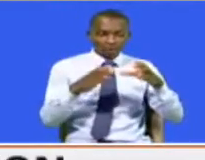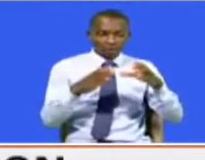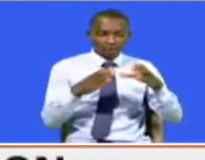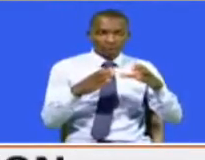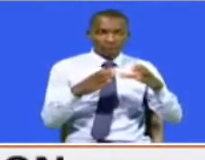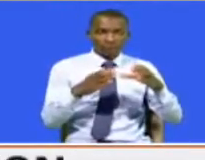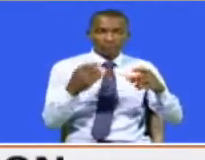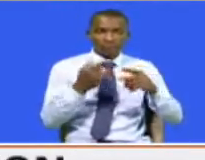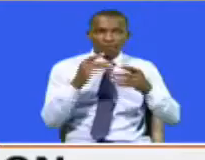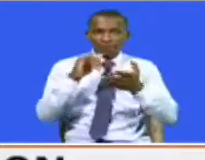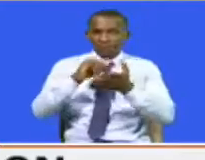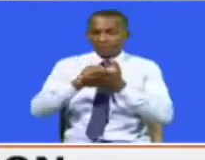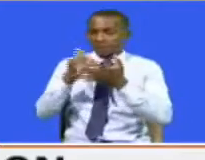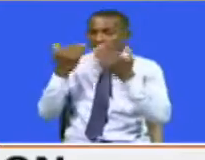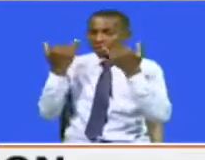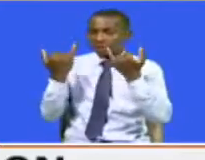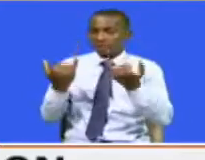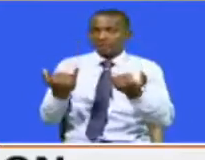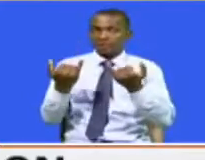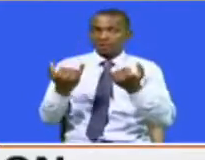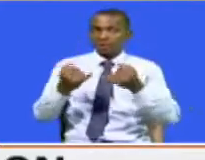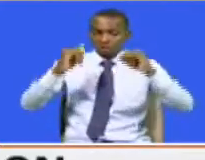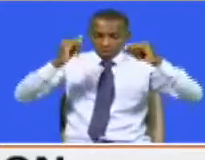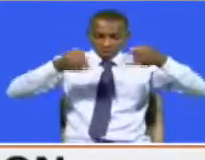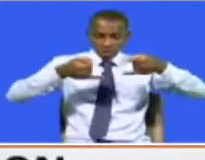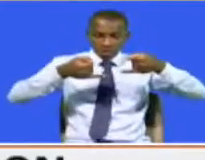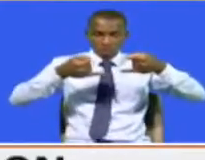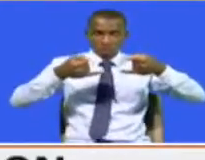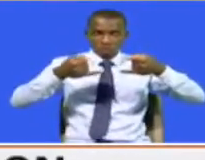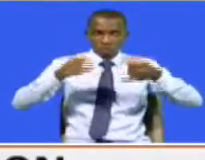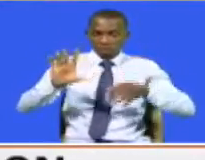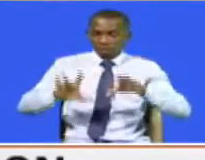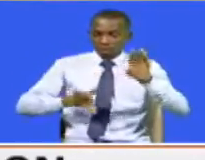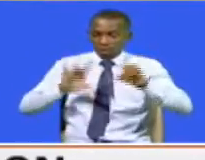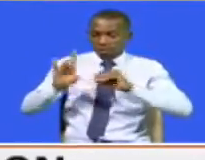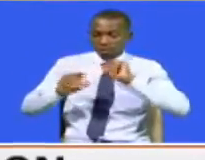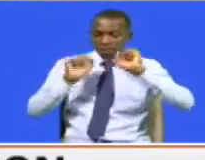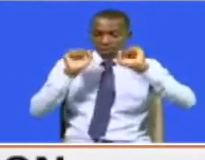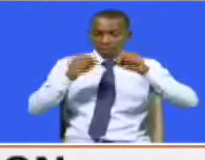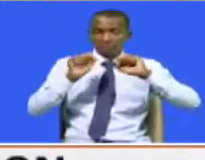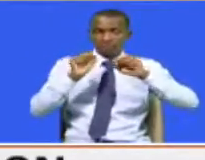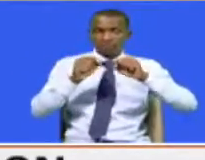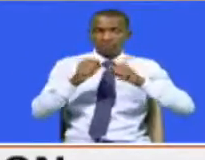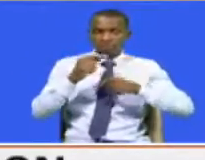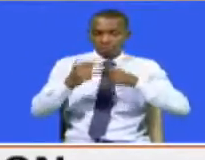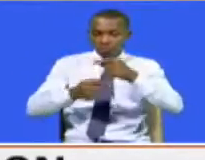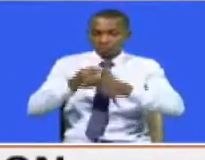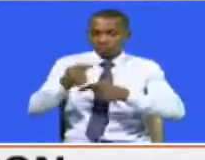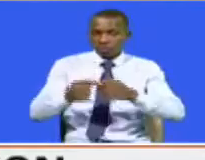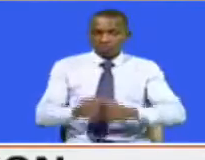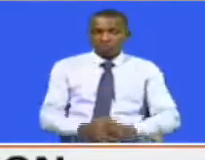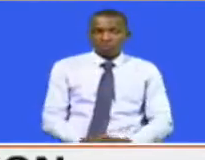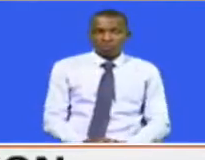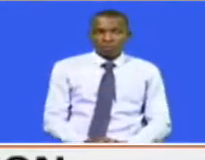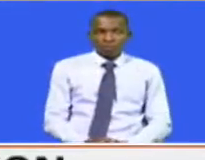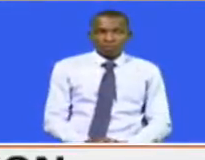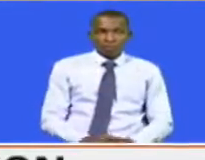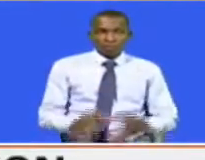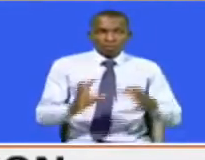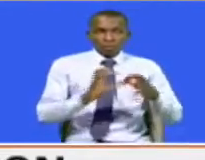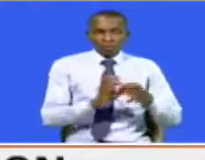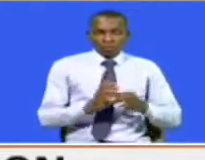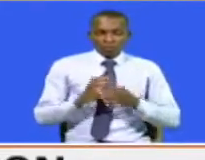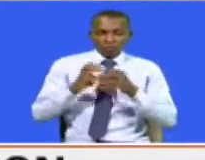That now the new post-election agreement has taken place. Azimio has now threatened